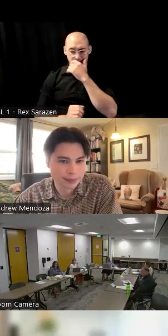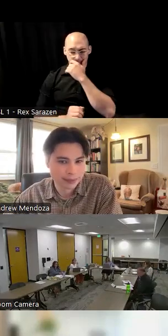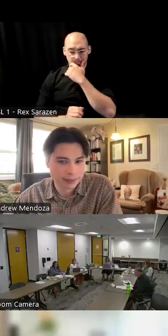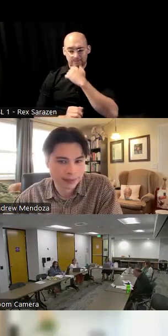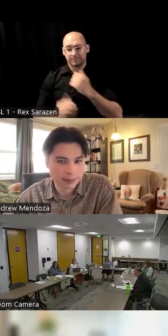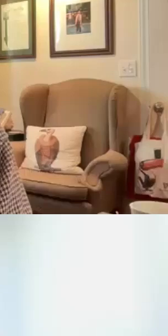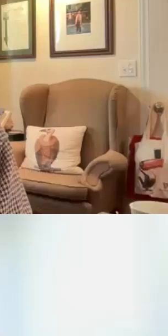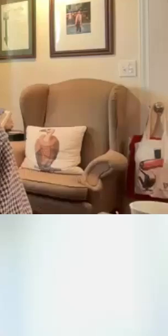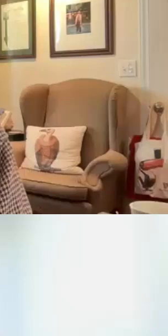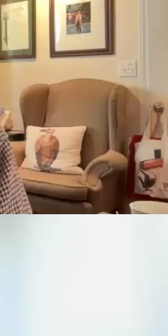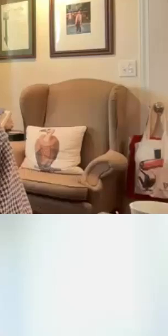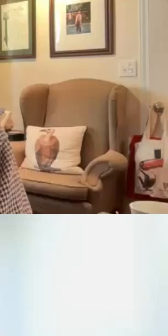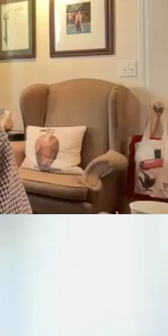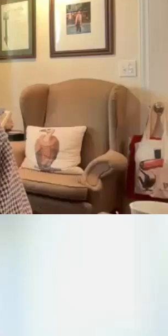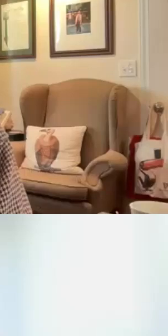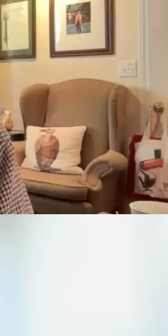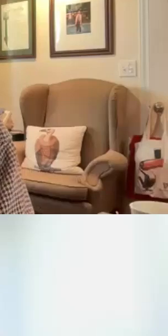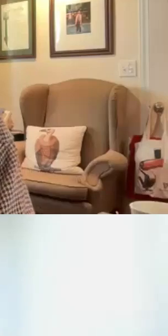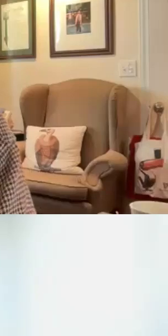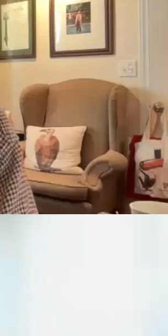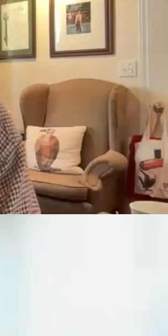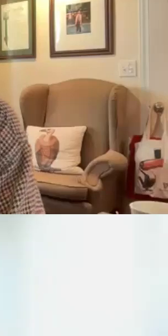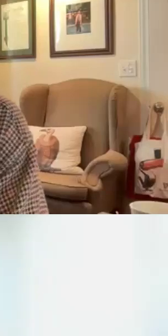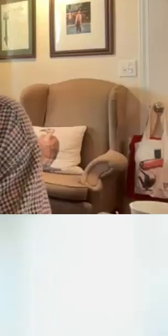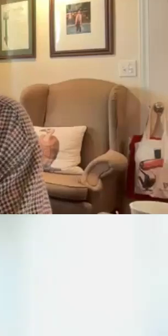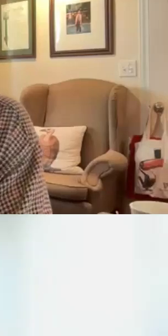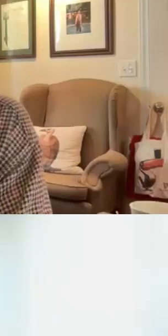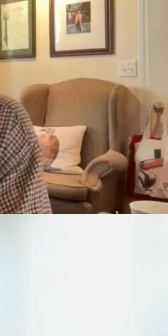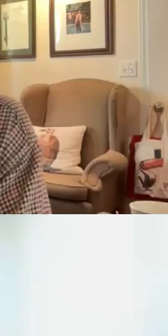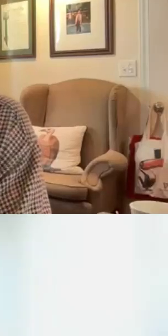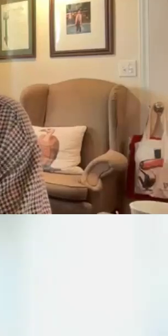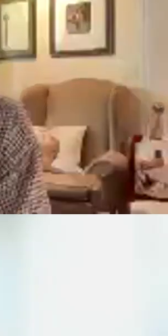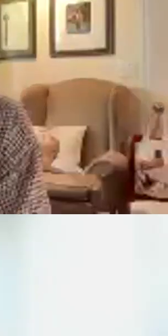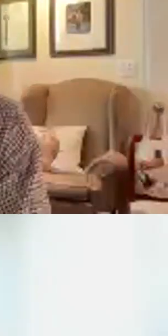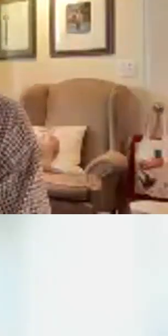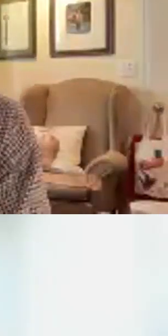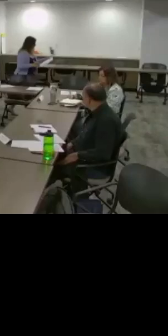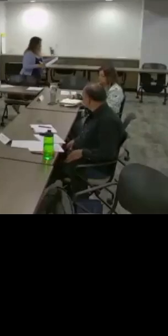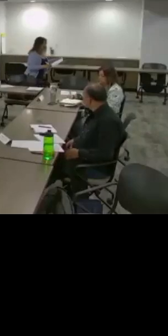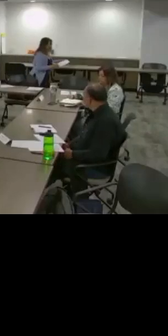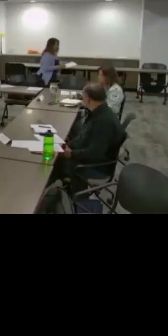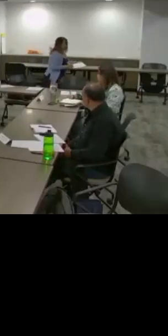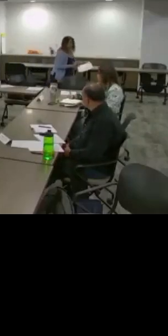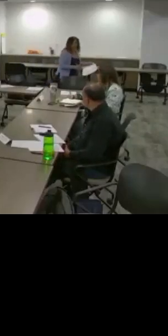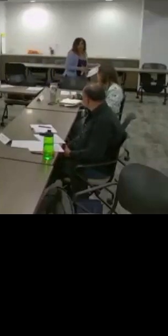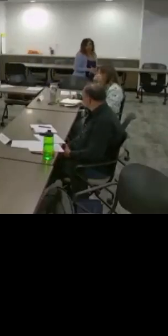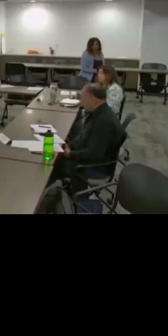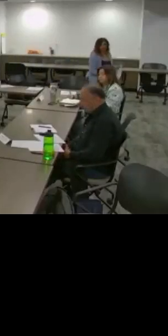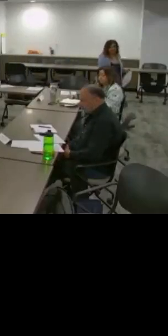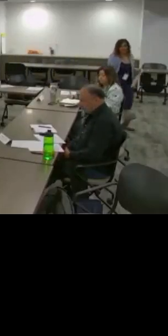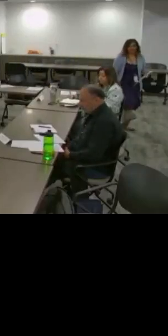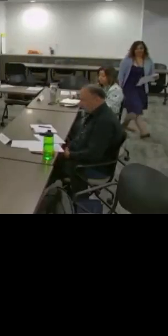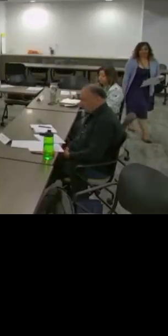Thank you both for the legislative update. Now it's time for us to make any comments or ask